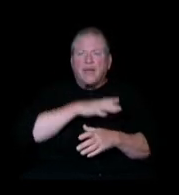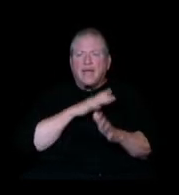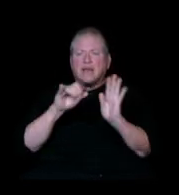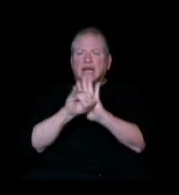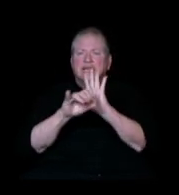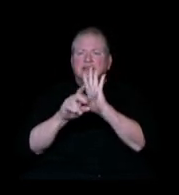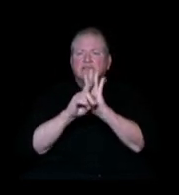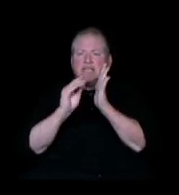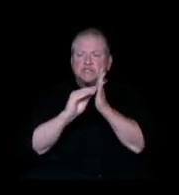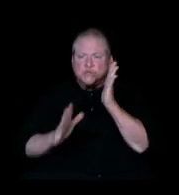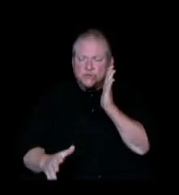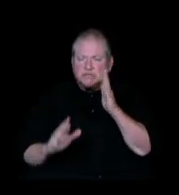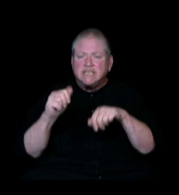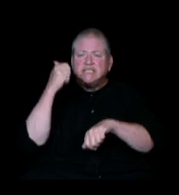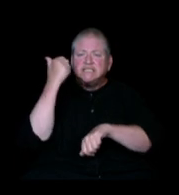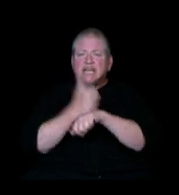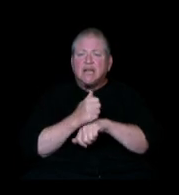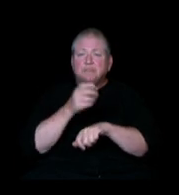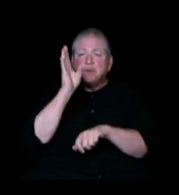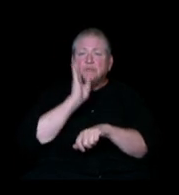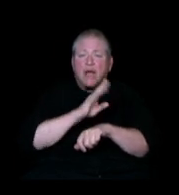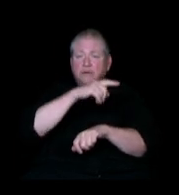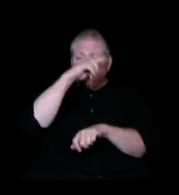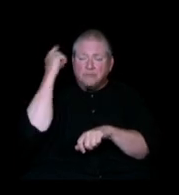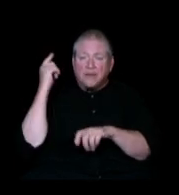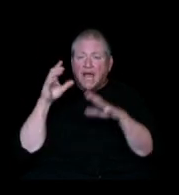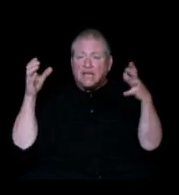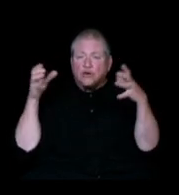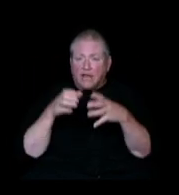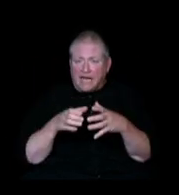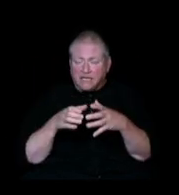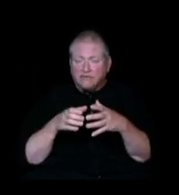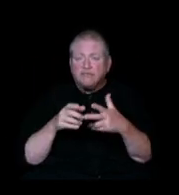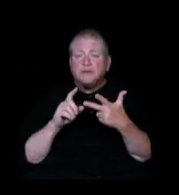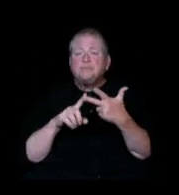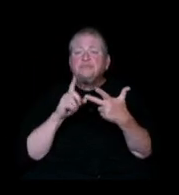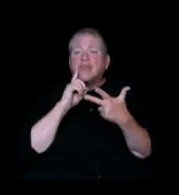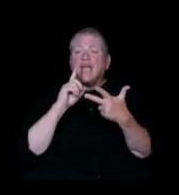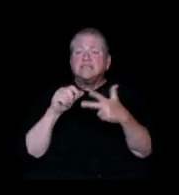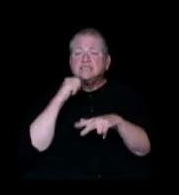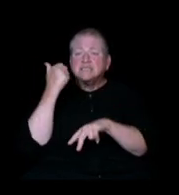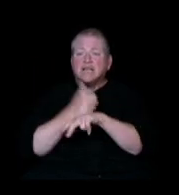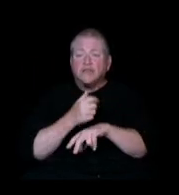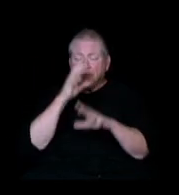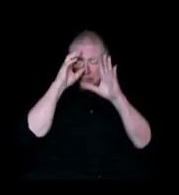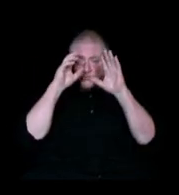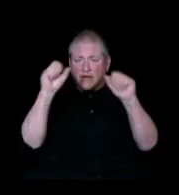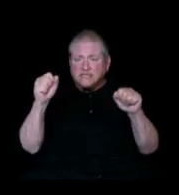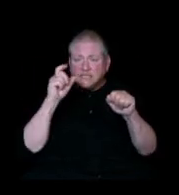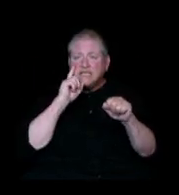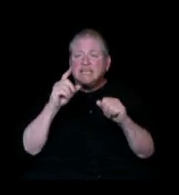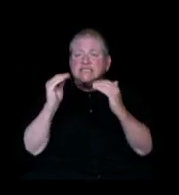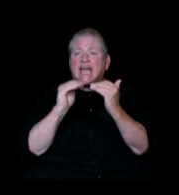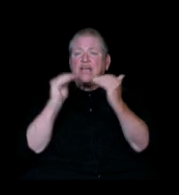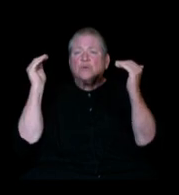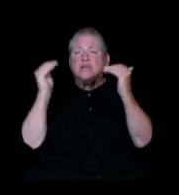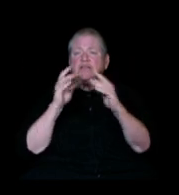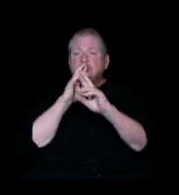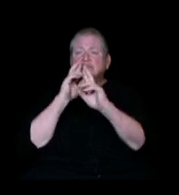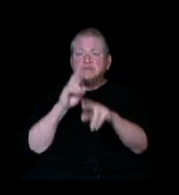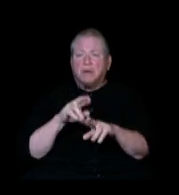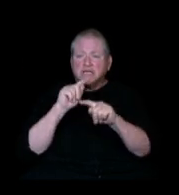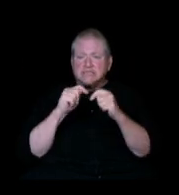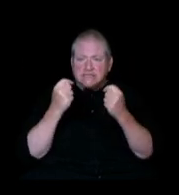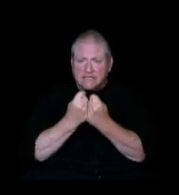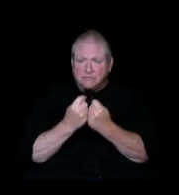male-identifying students. He established the Black and Brown Male Success Collective and also serves on the President's Structural Equity and Bias Response